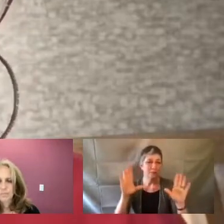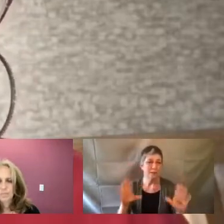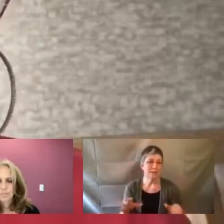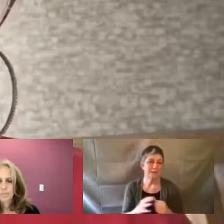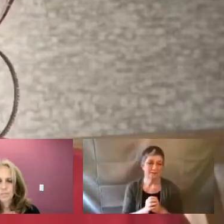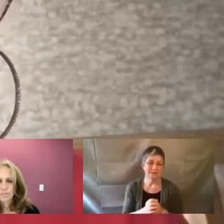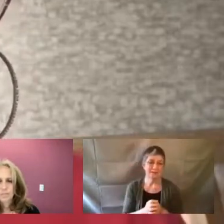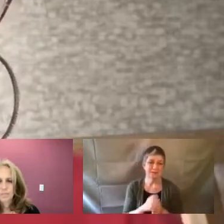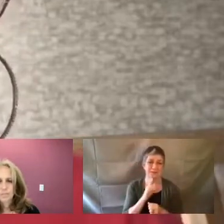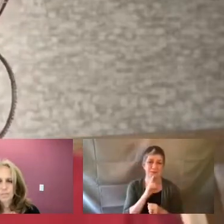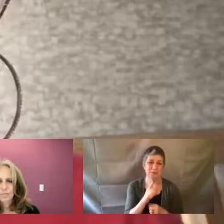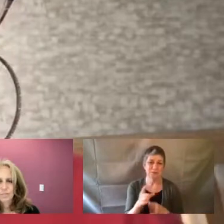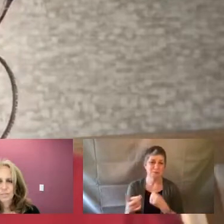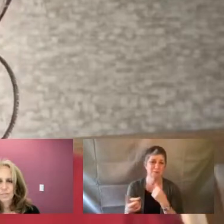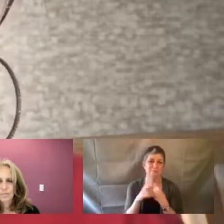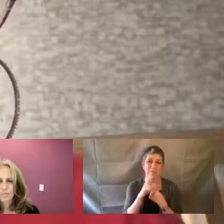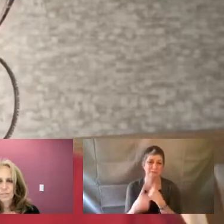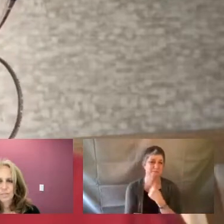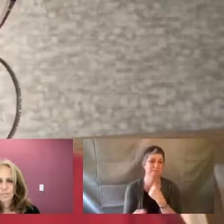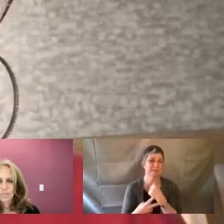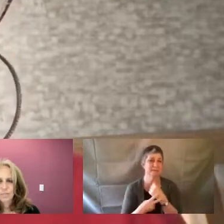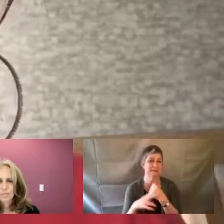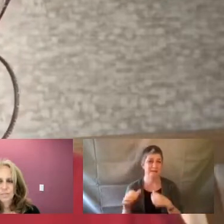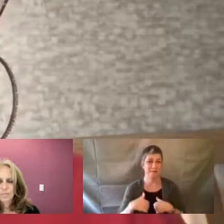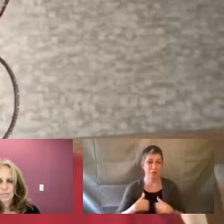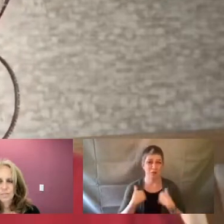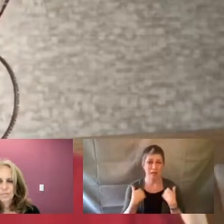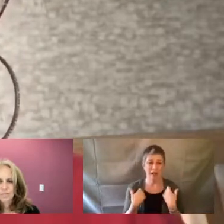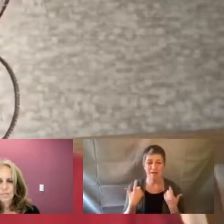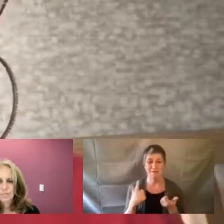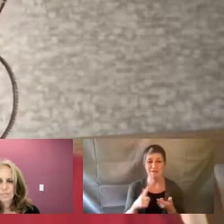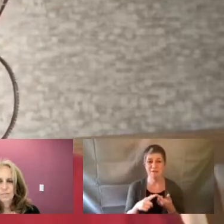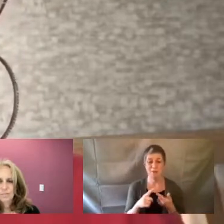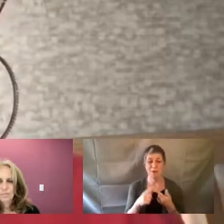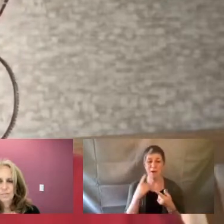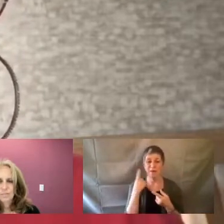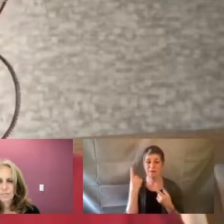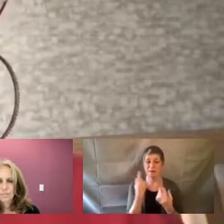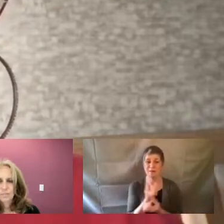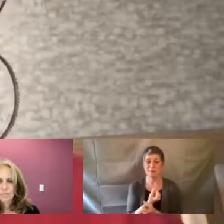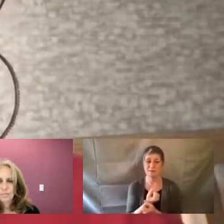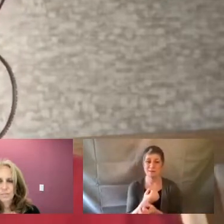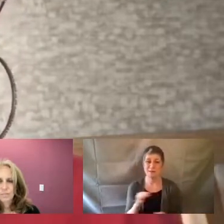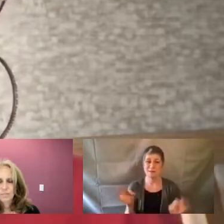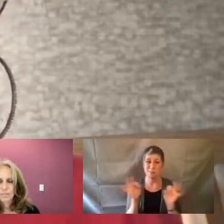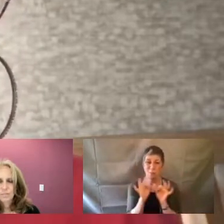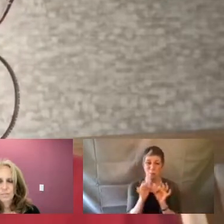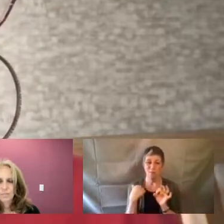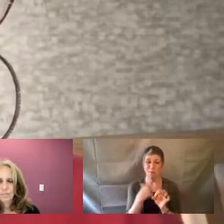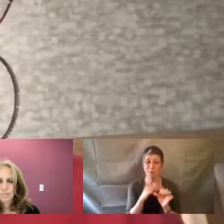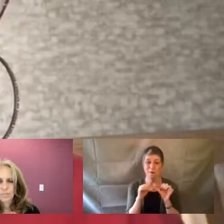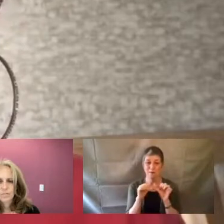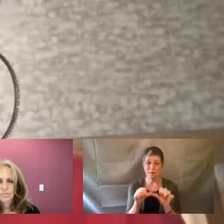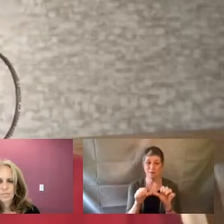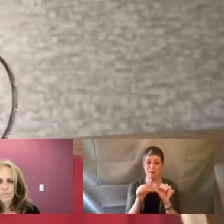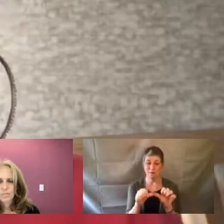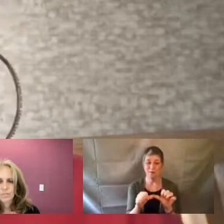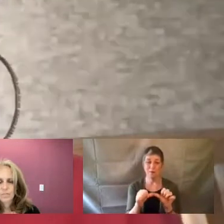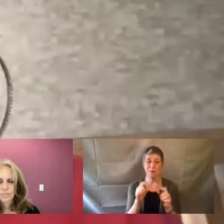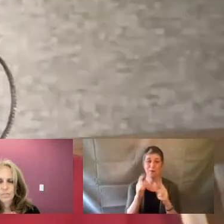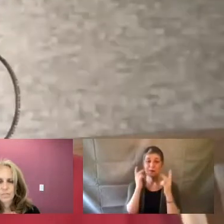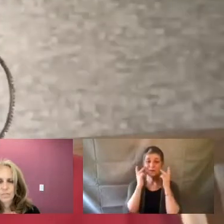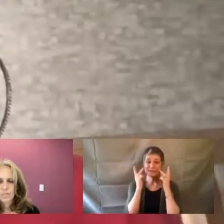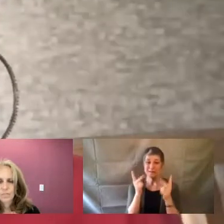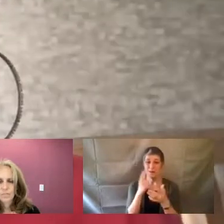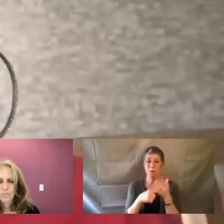to basically save their lives. So I think it's important that we, like I said, continue to see what